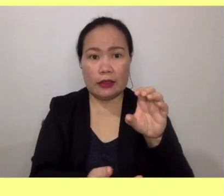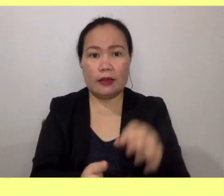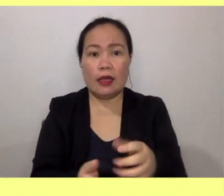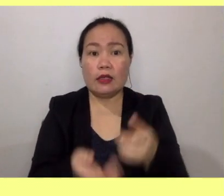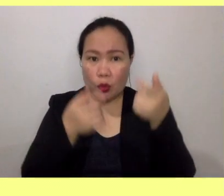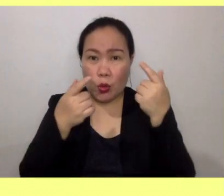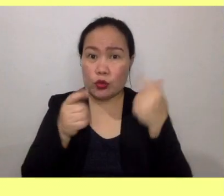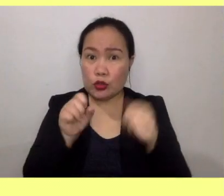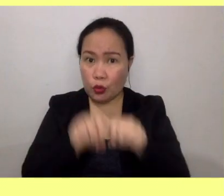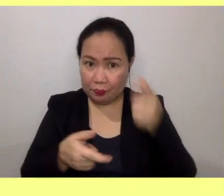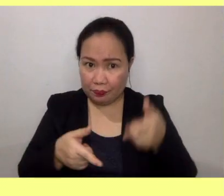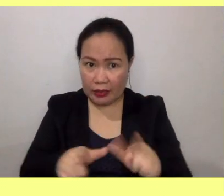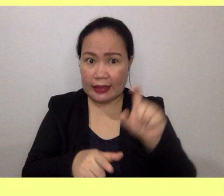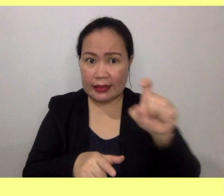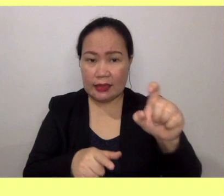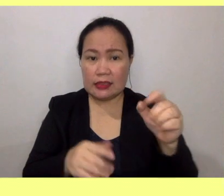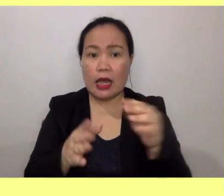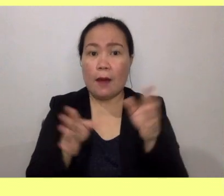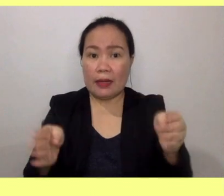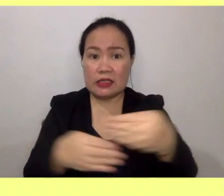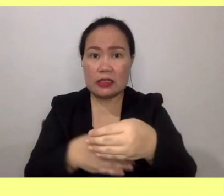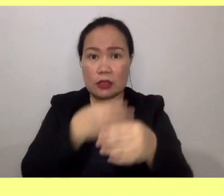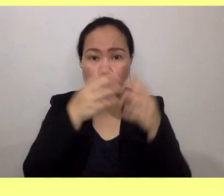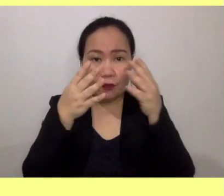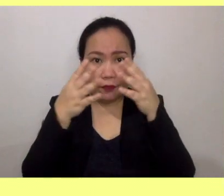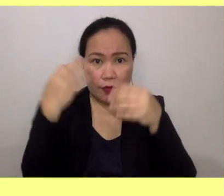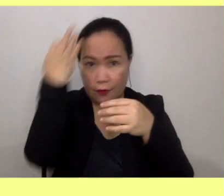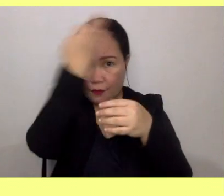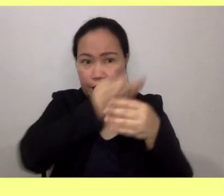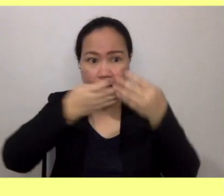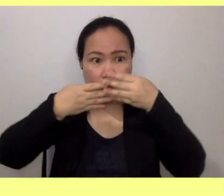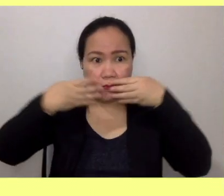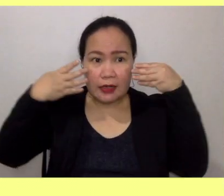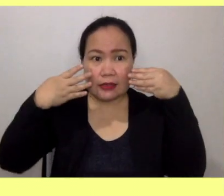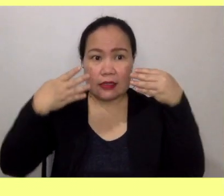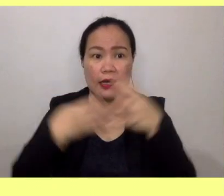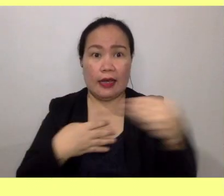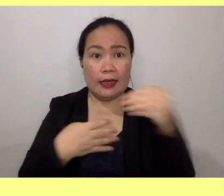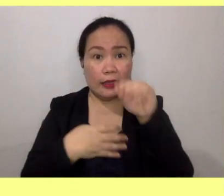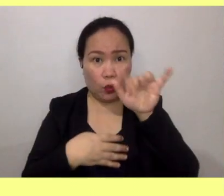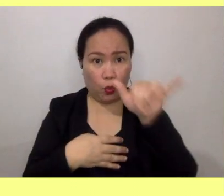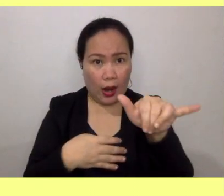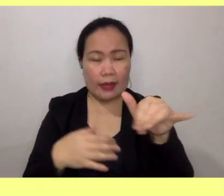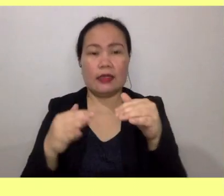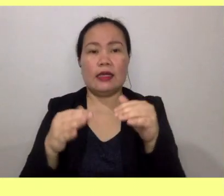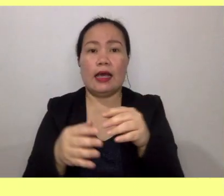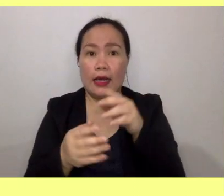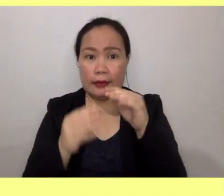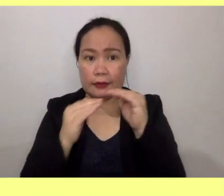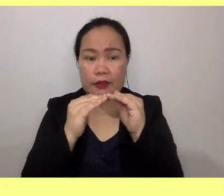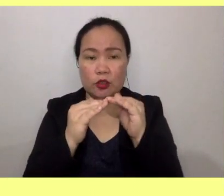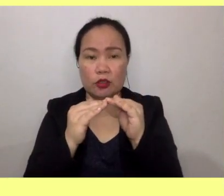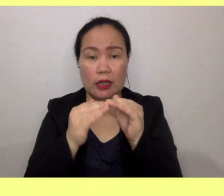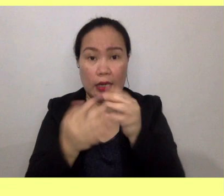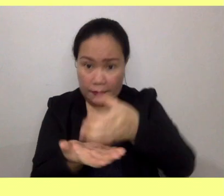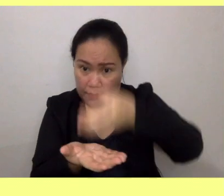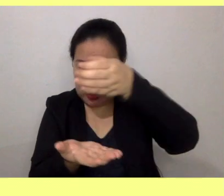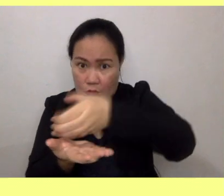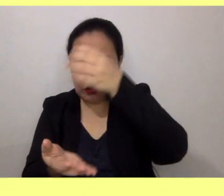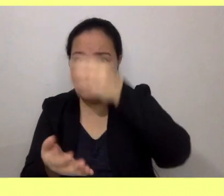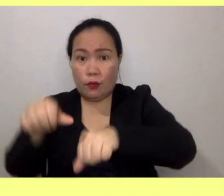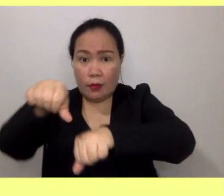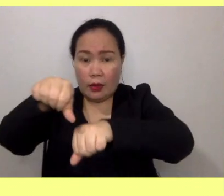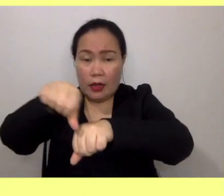bilang ng box ng face mask. And yung Y mo, yung bilang, yung number ng bottles of alcohol. So, let's answer the